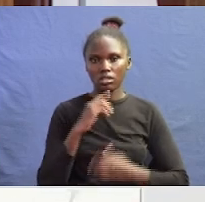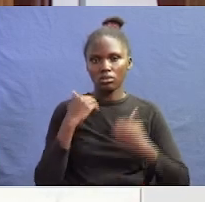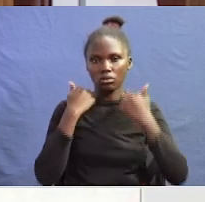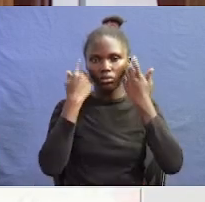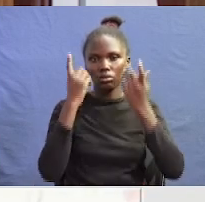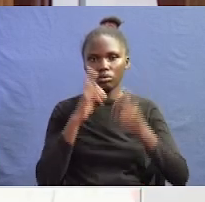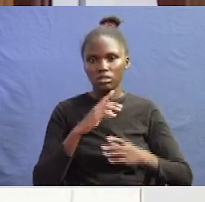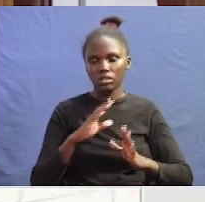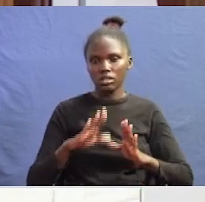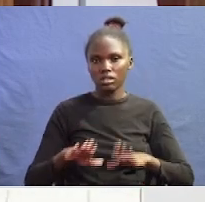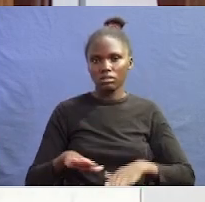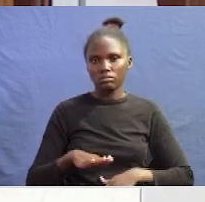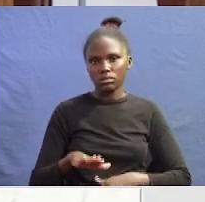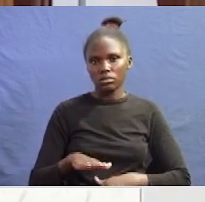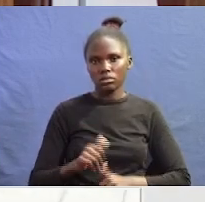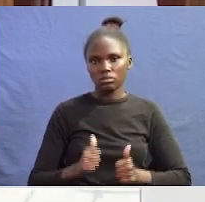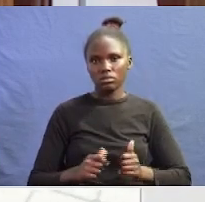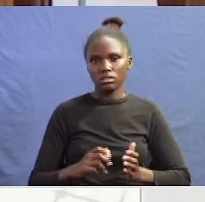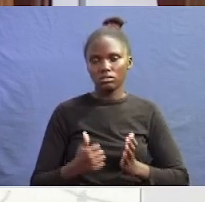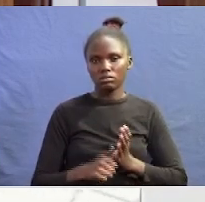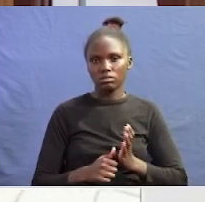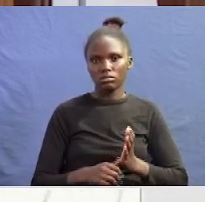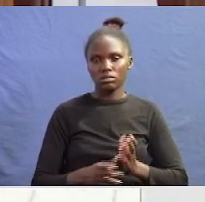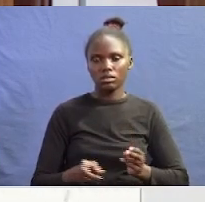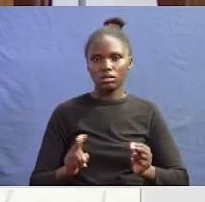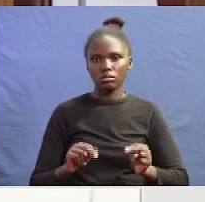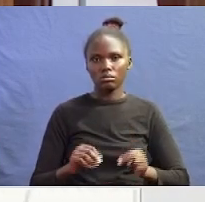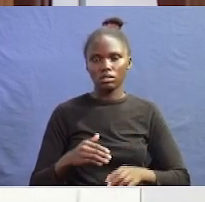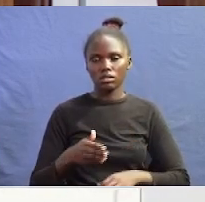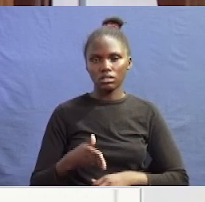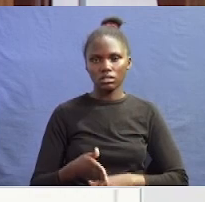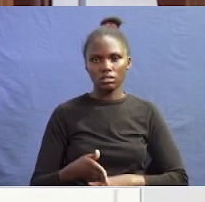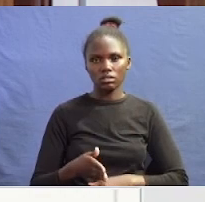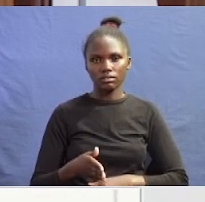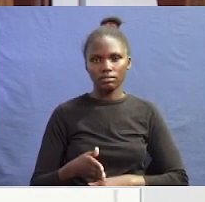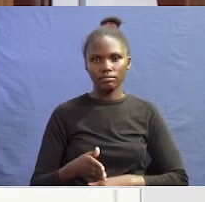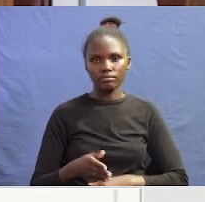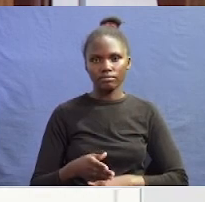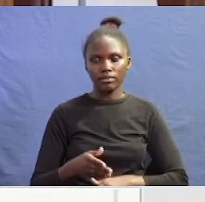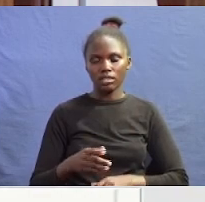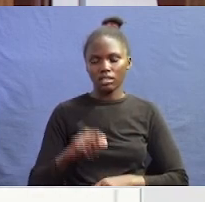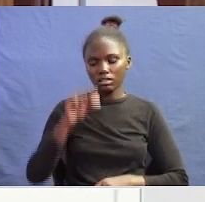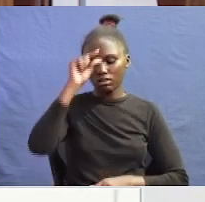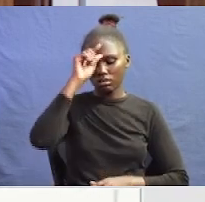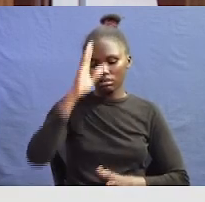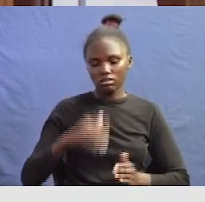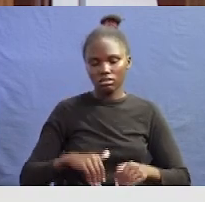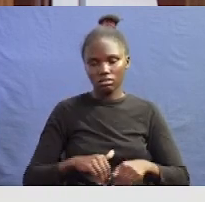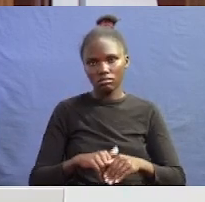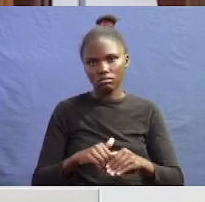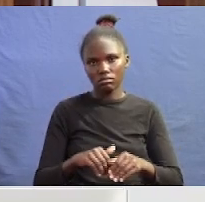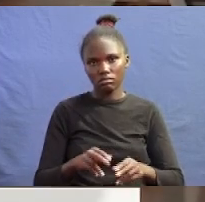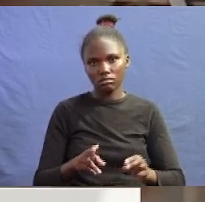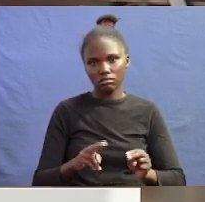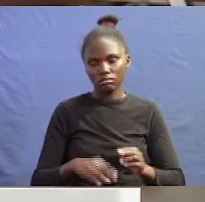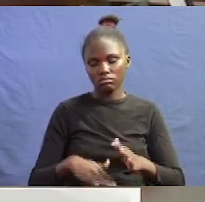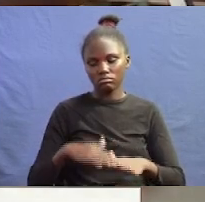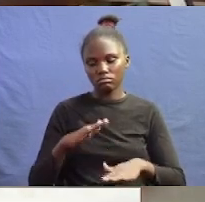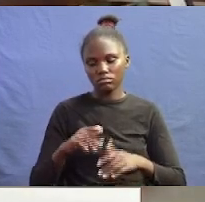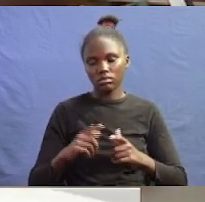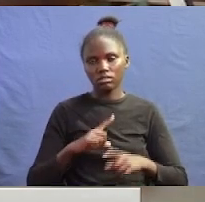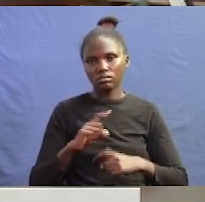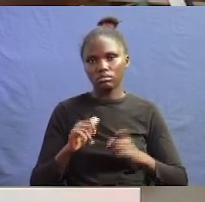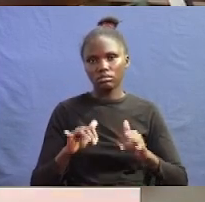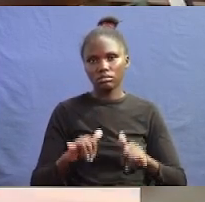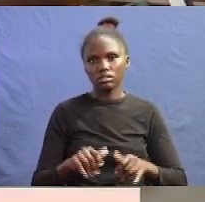basis of the challenge that the governor has put up to the propriety of these proceedings, is also in question. The